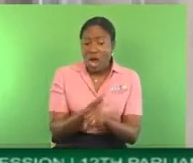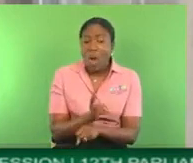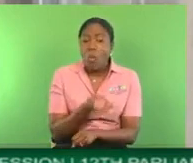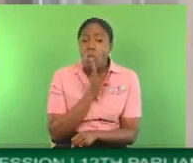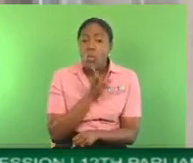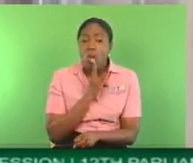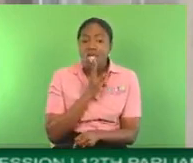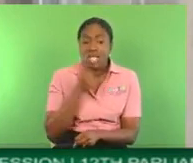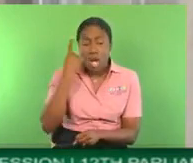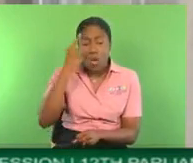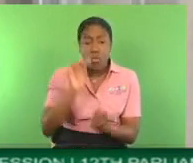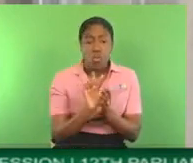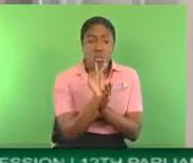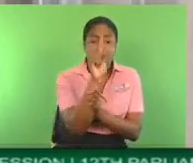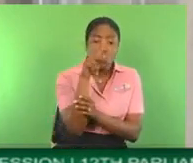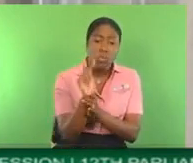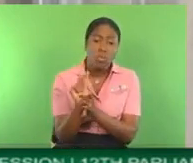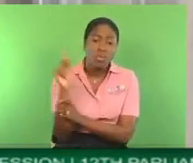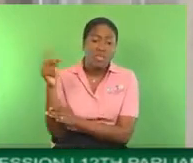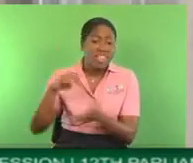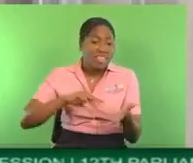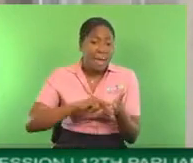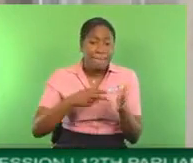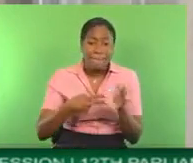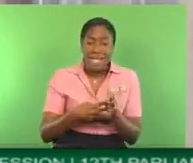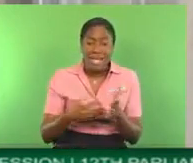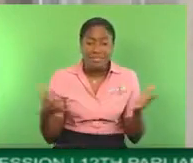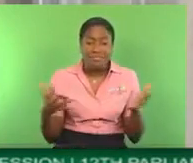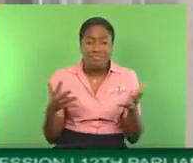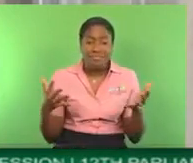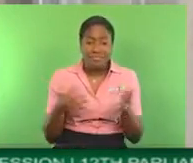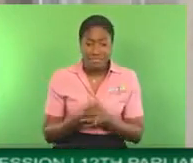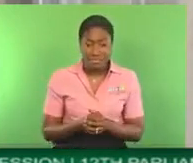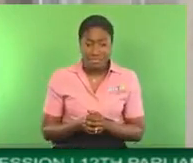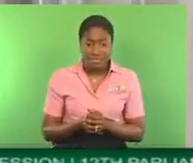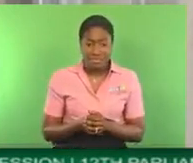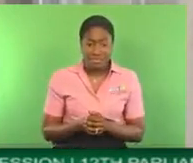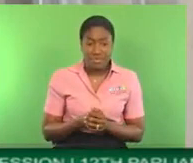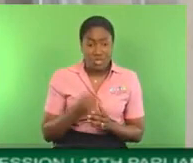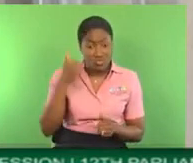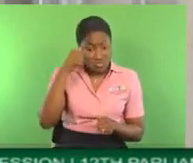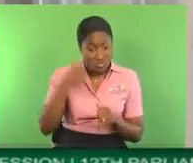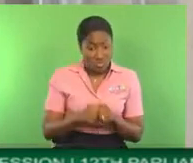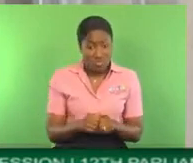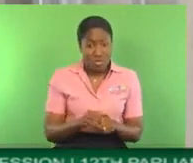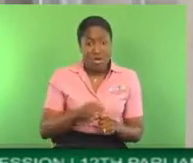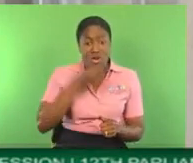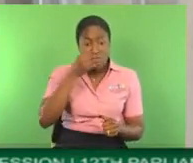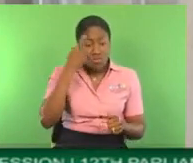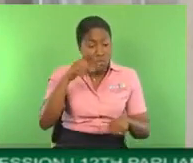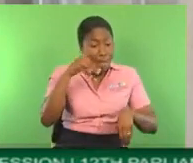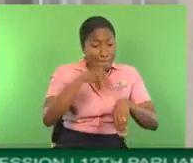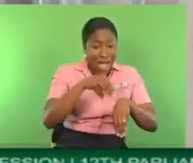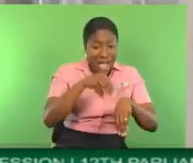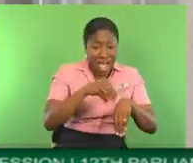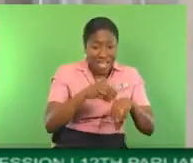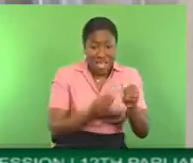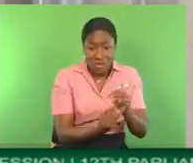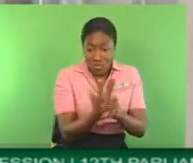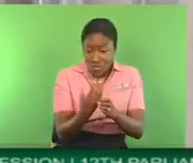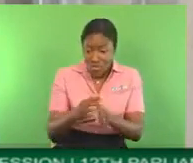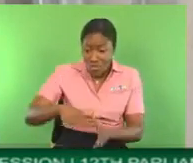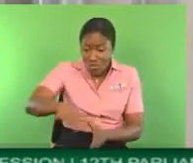irrigation channels. So what that means, we talk about the market boxes. Many farmers